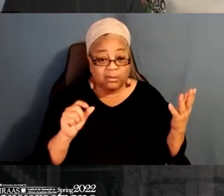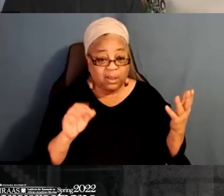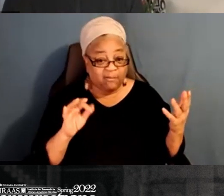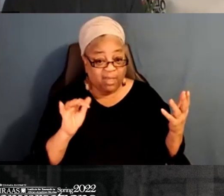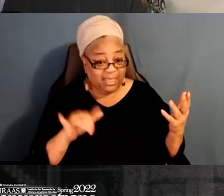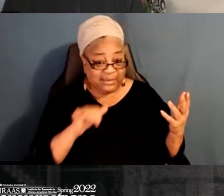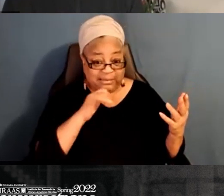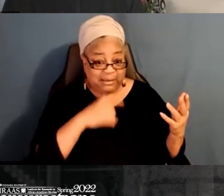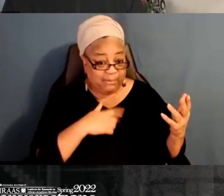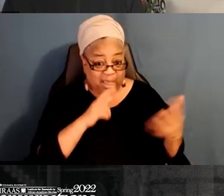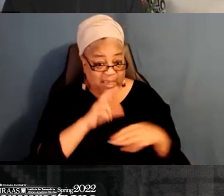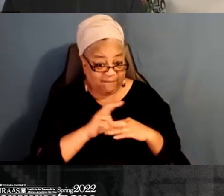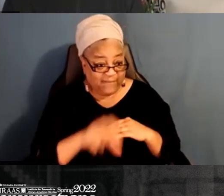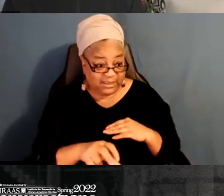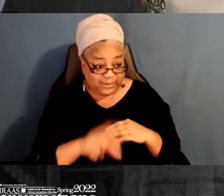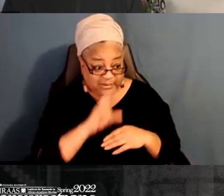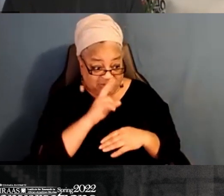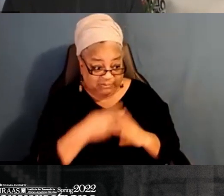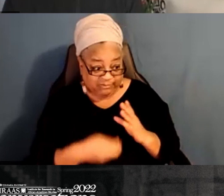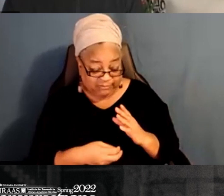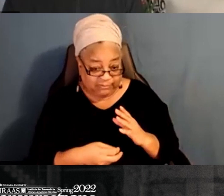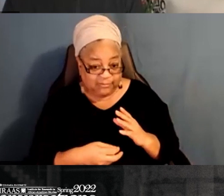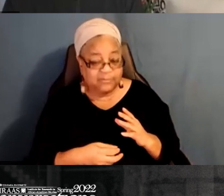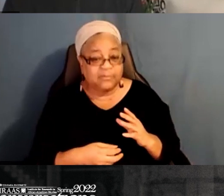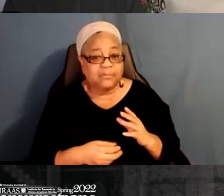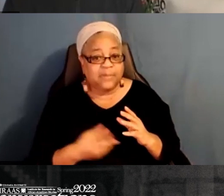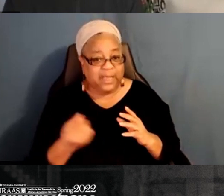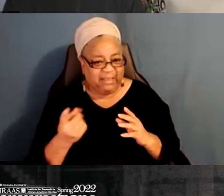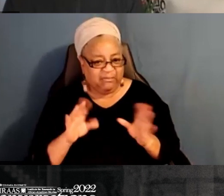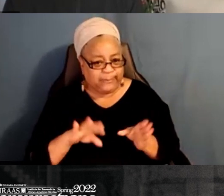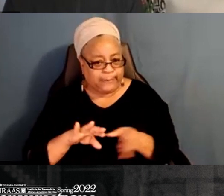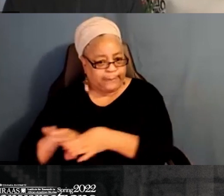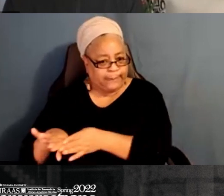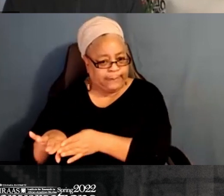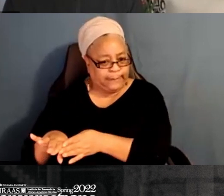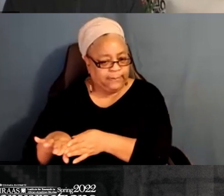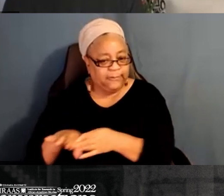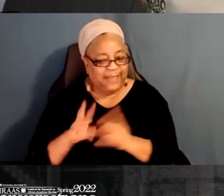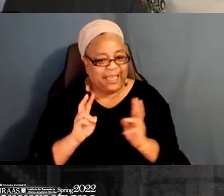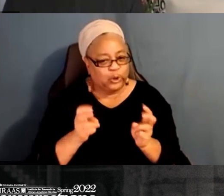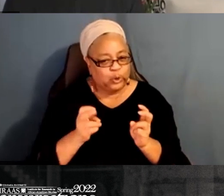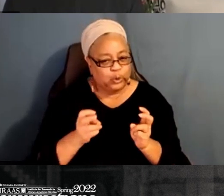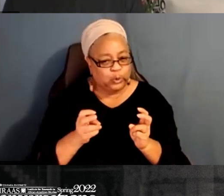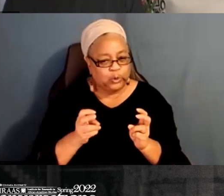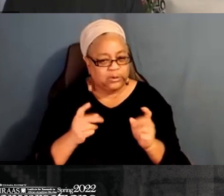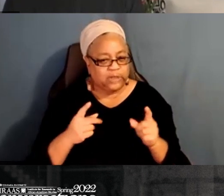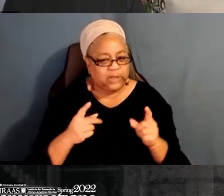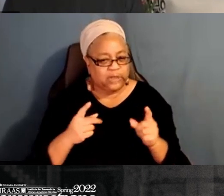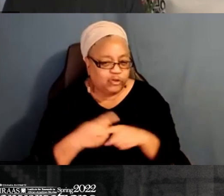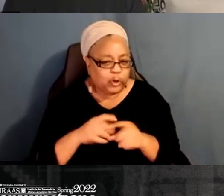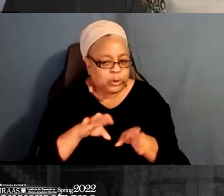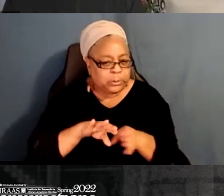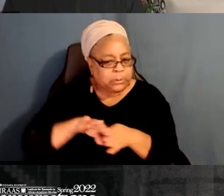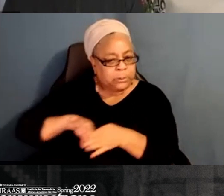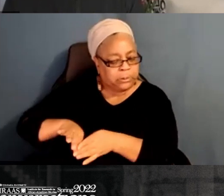investment, is in skirting around the controversial? What if I